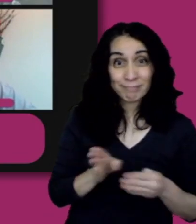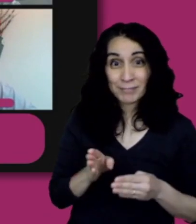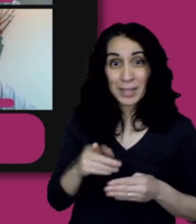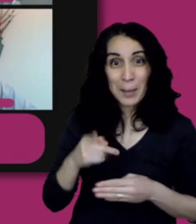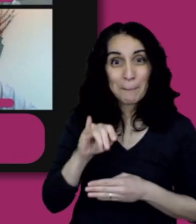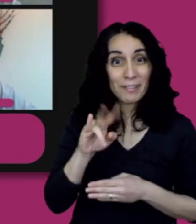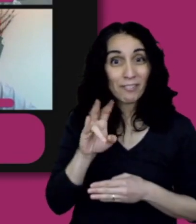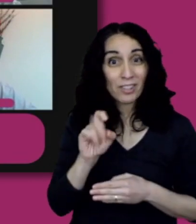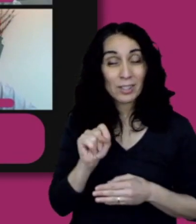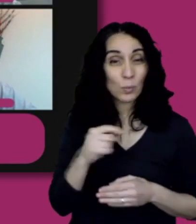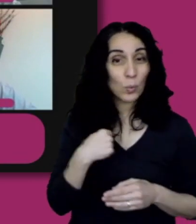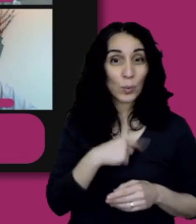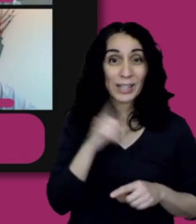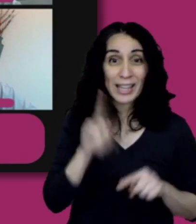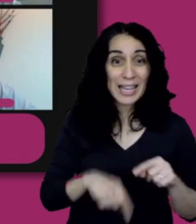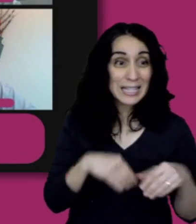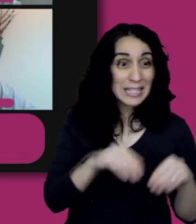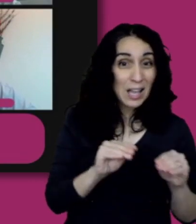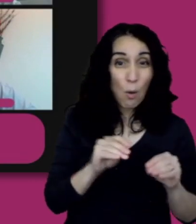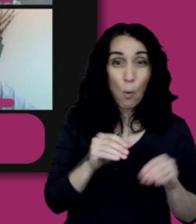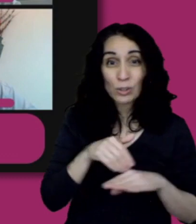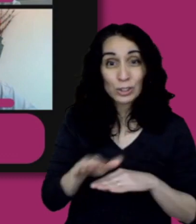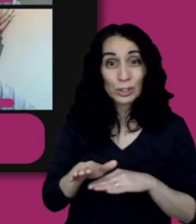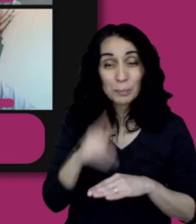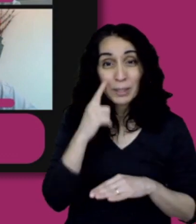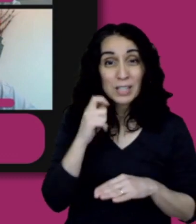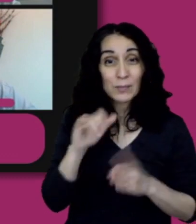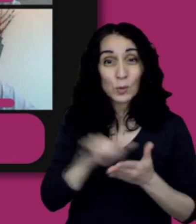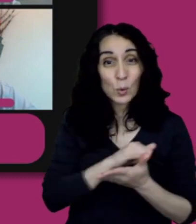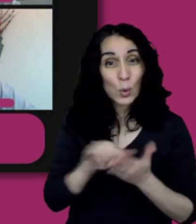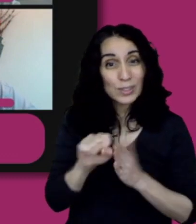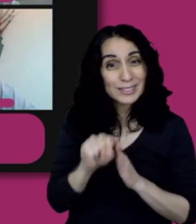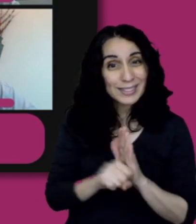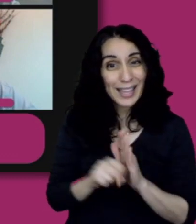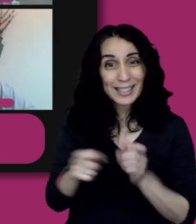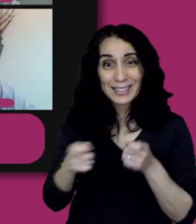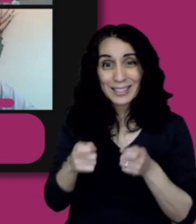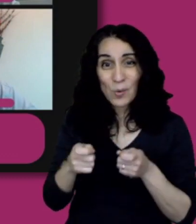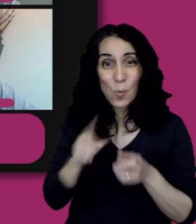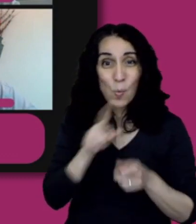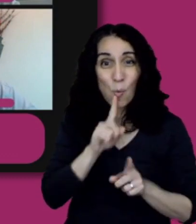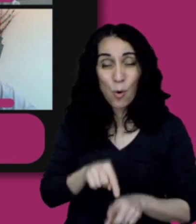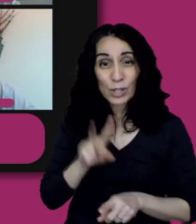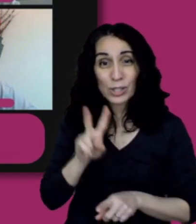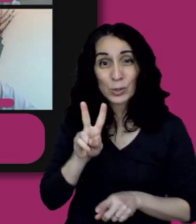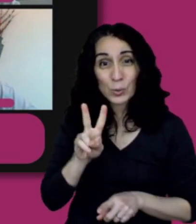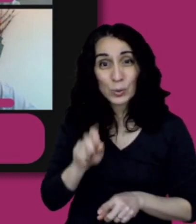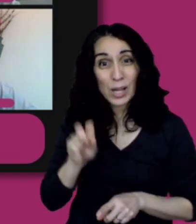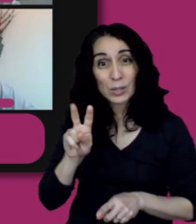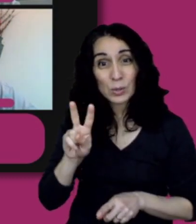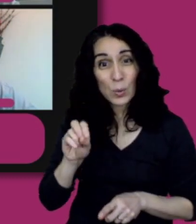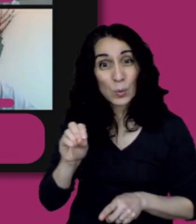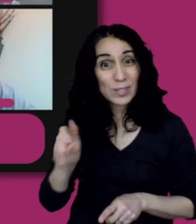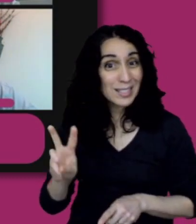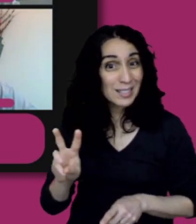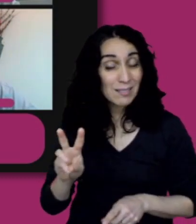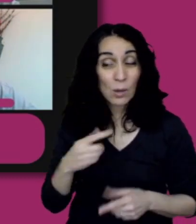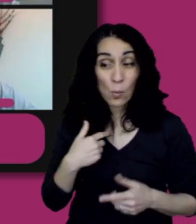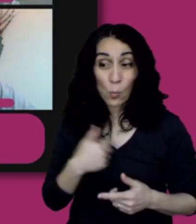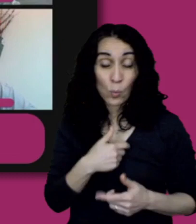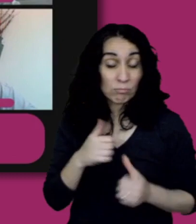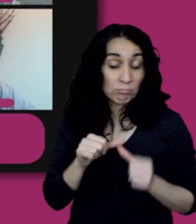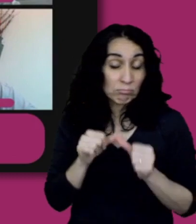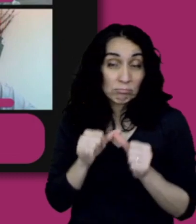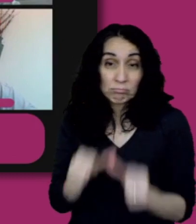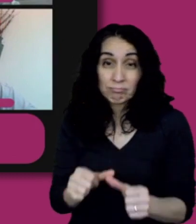right now based on, New York State's Executive Order 202.6. So we are doing what we can at